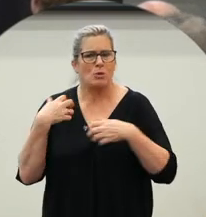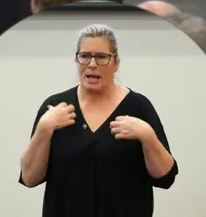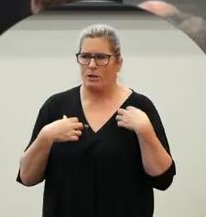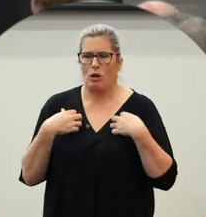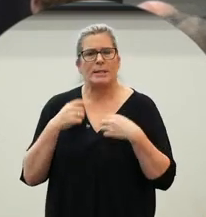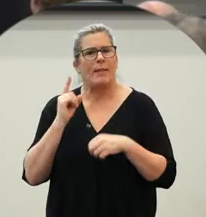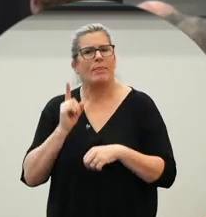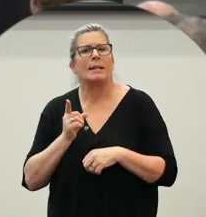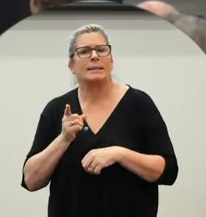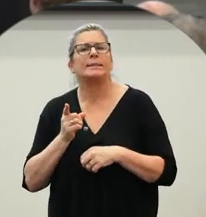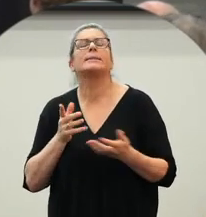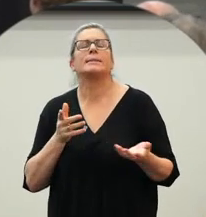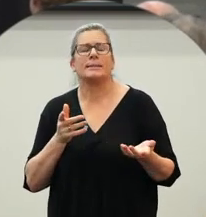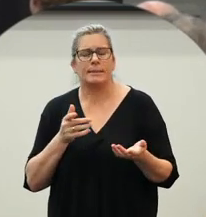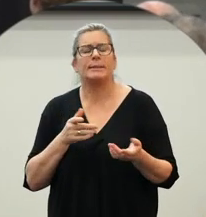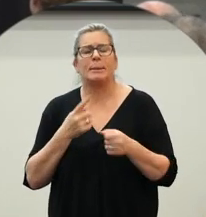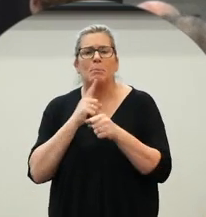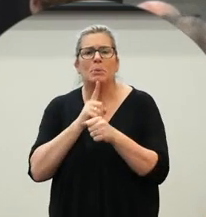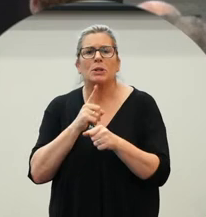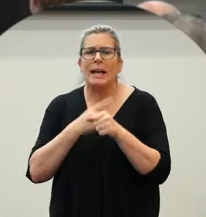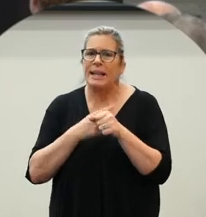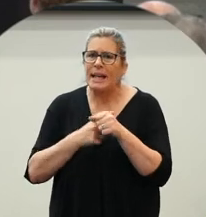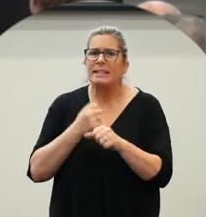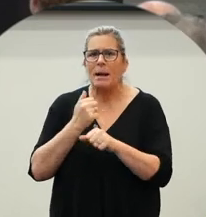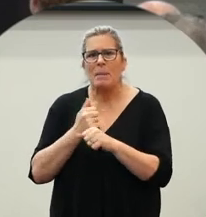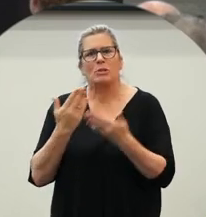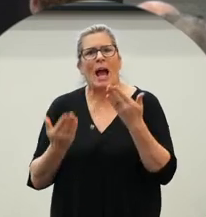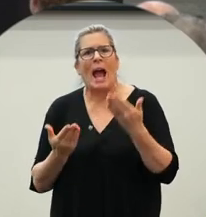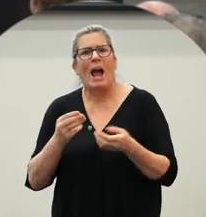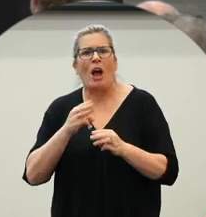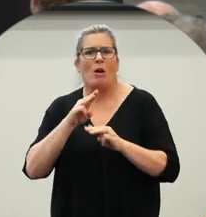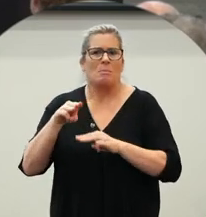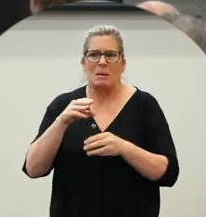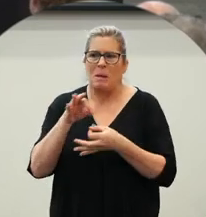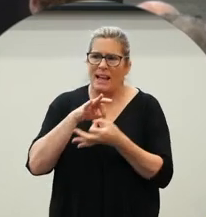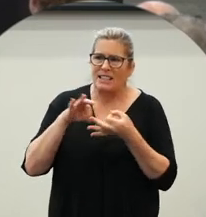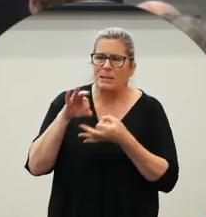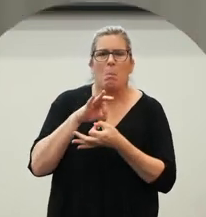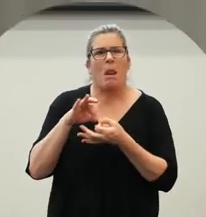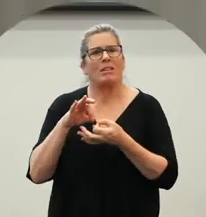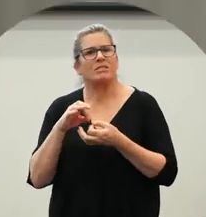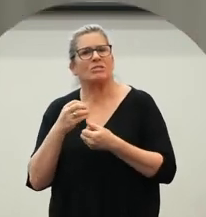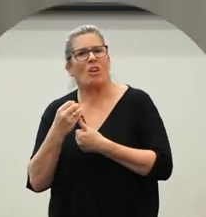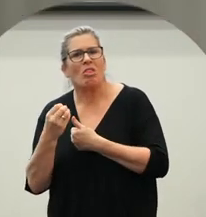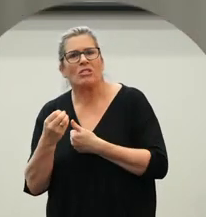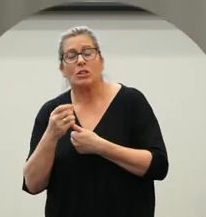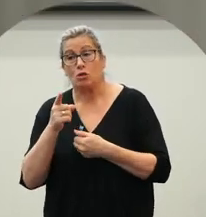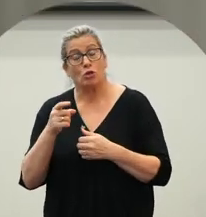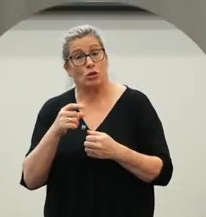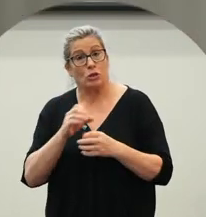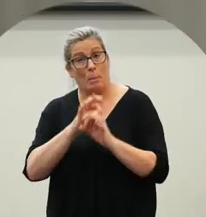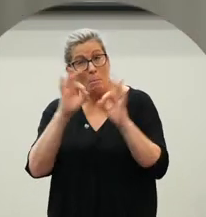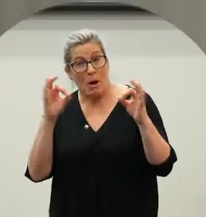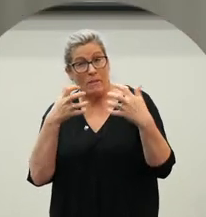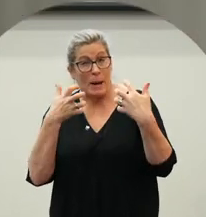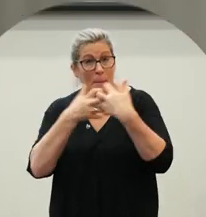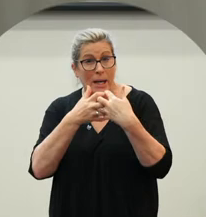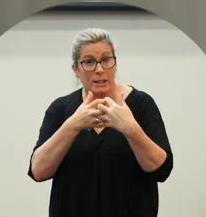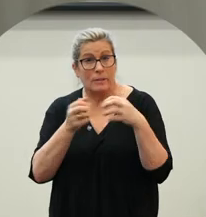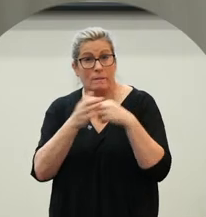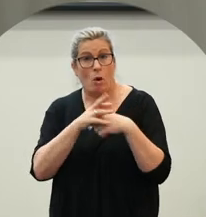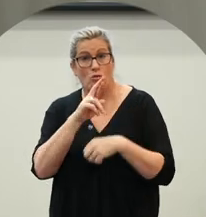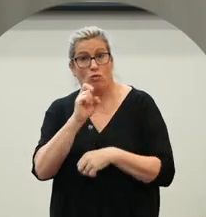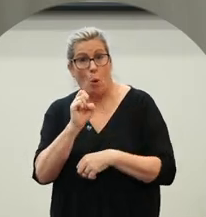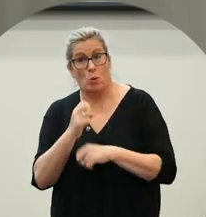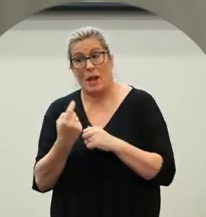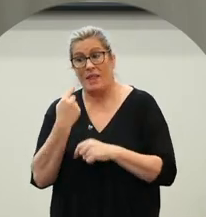And again, it was just how people were being exploited by the West for their product. So was she the perfect match then at that stage for Rose